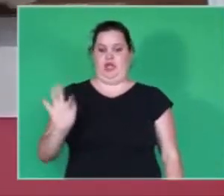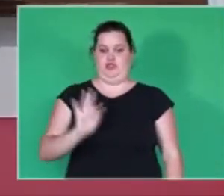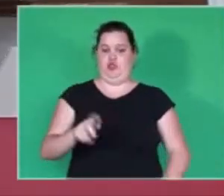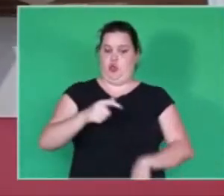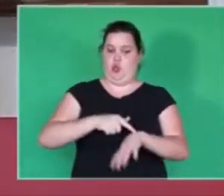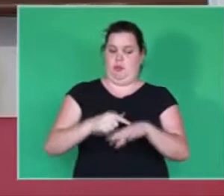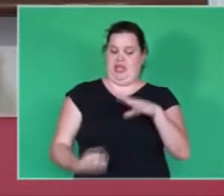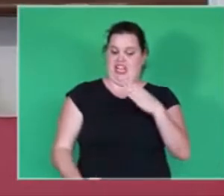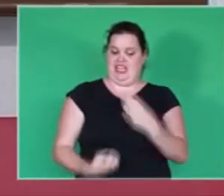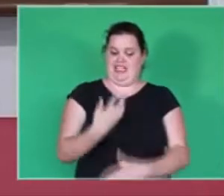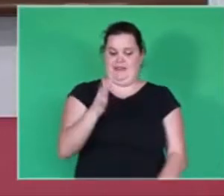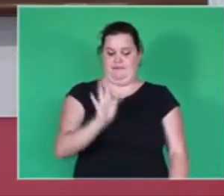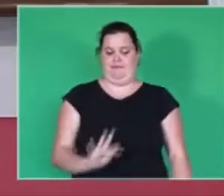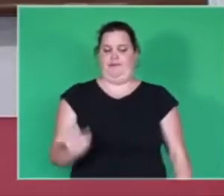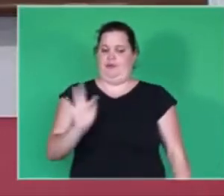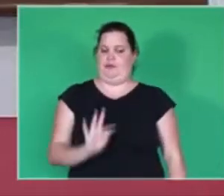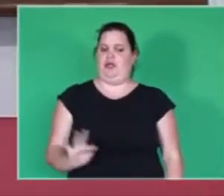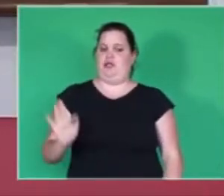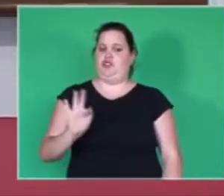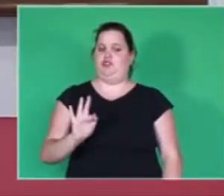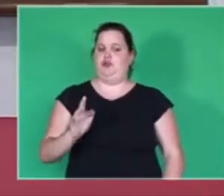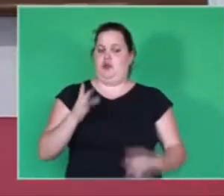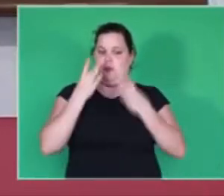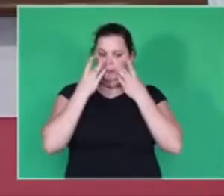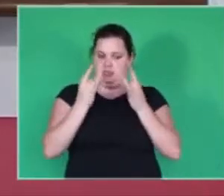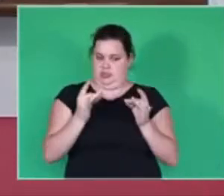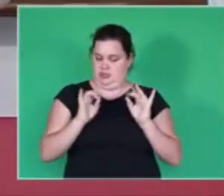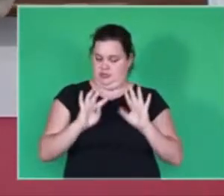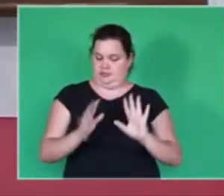church created the universities,